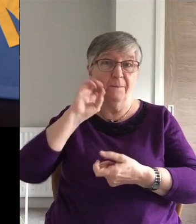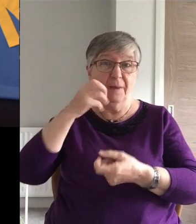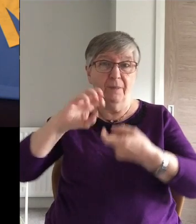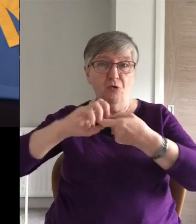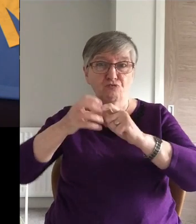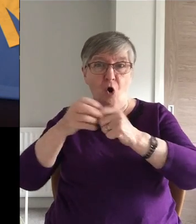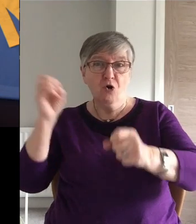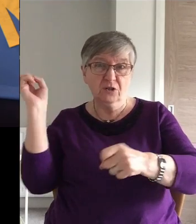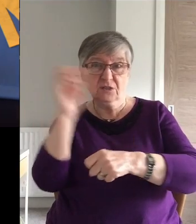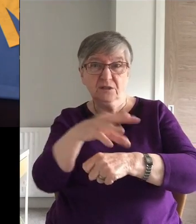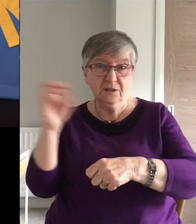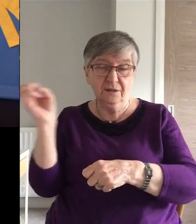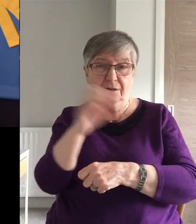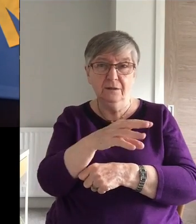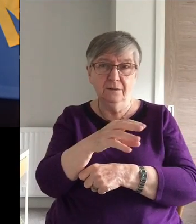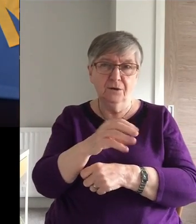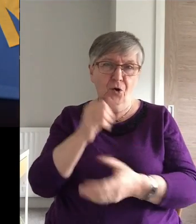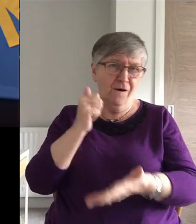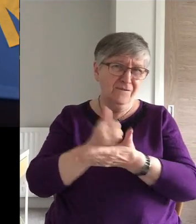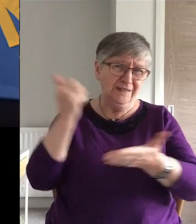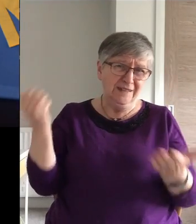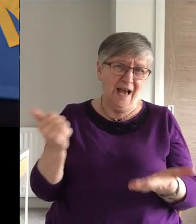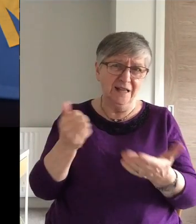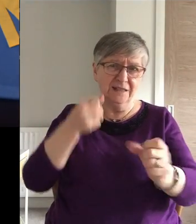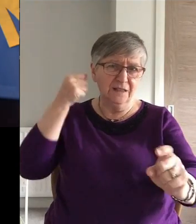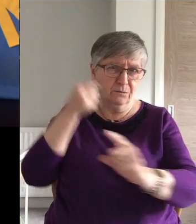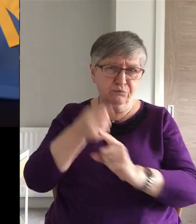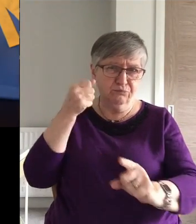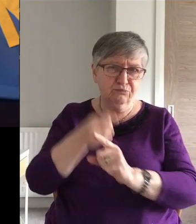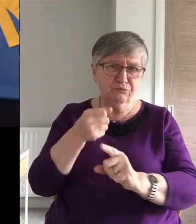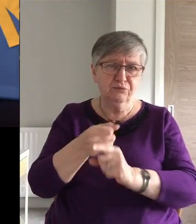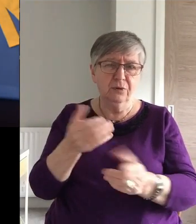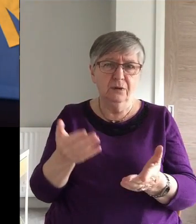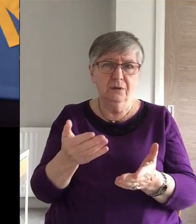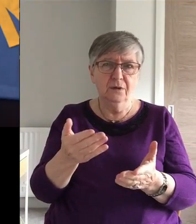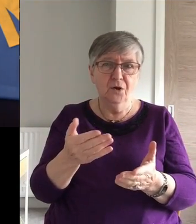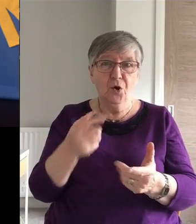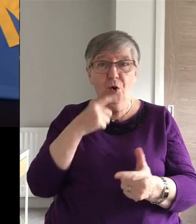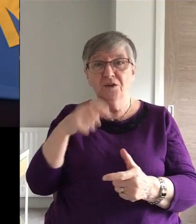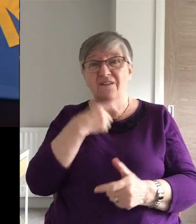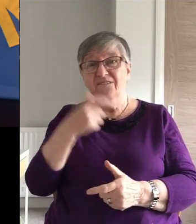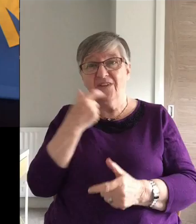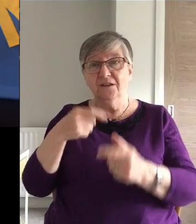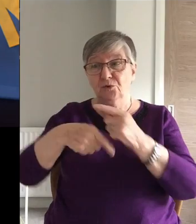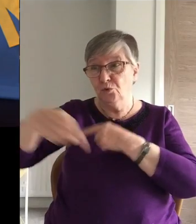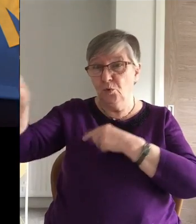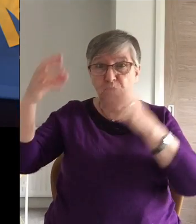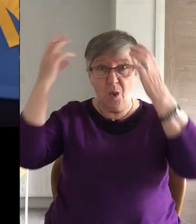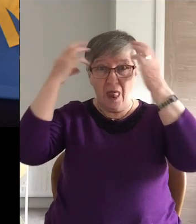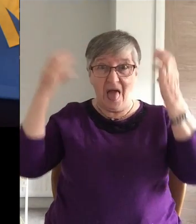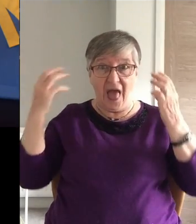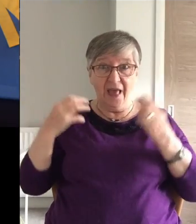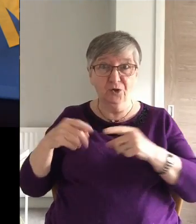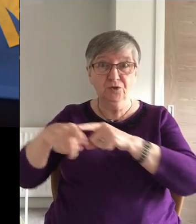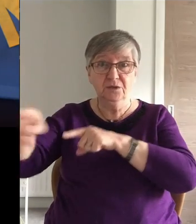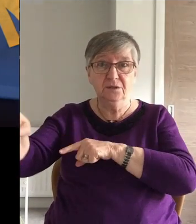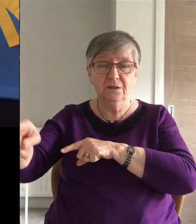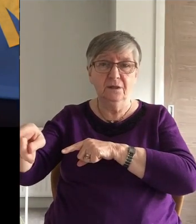you? Isn't it fabulous to get a doing? What could be more fun than being thrown to the lions? It's